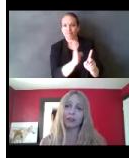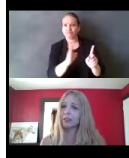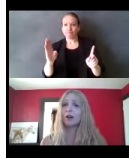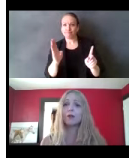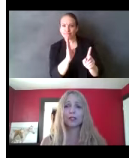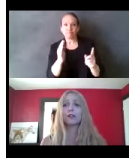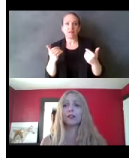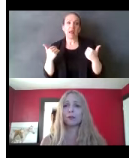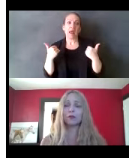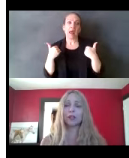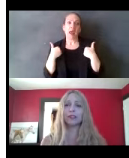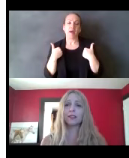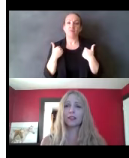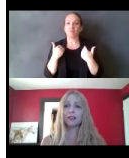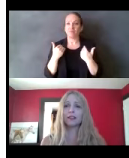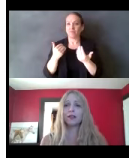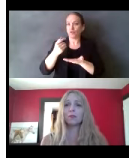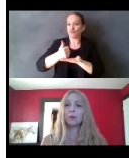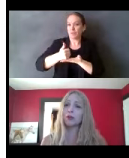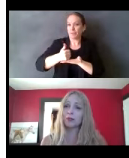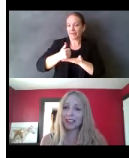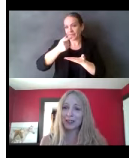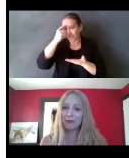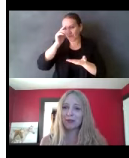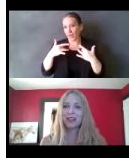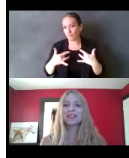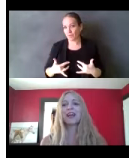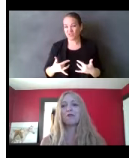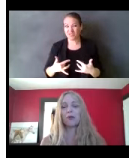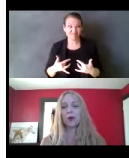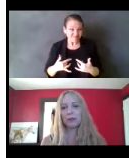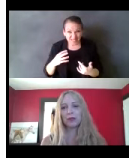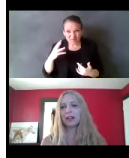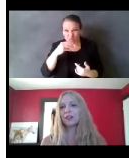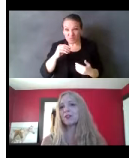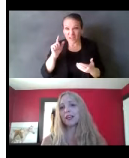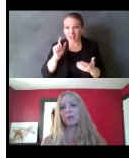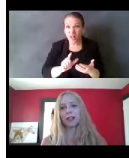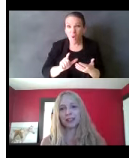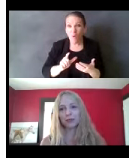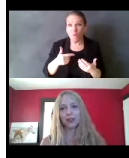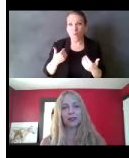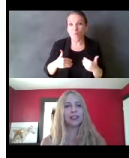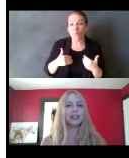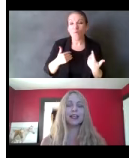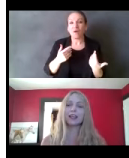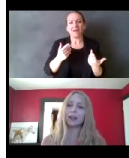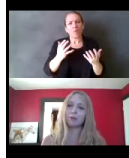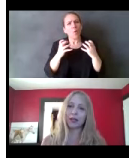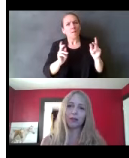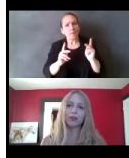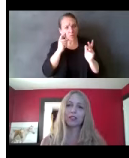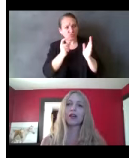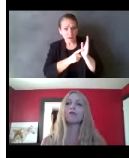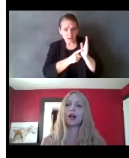That's fairly low still, and we would like to see people get relief from this and have more people understand what it is when they're seeing it and